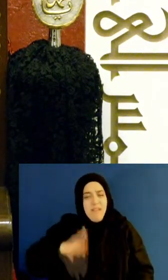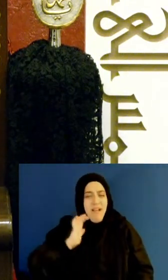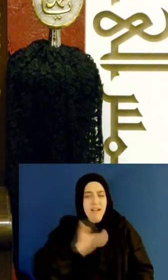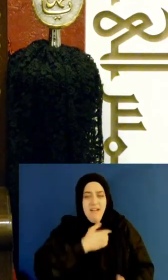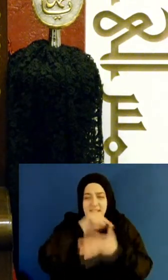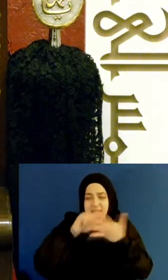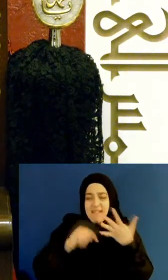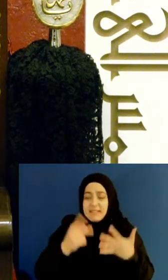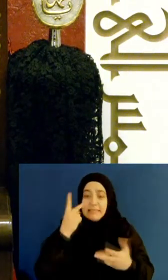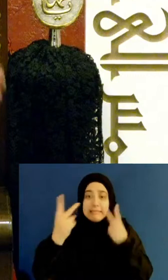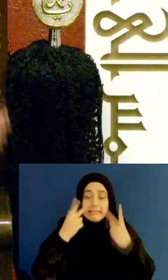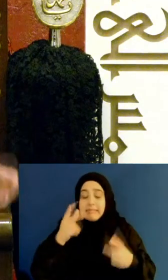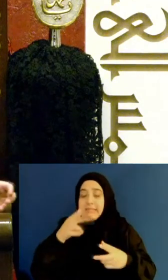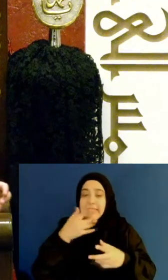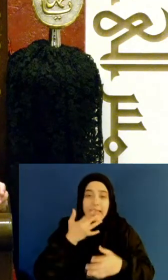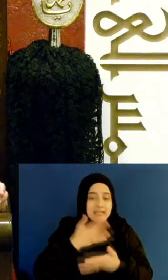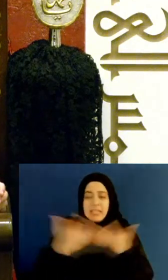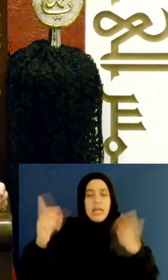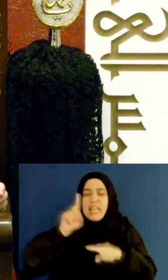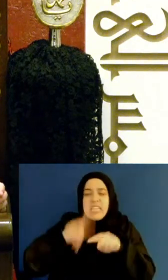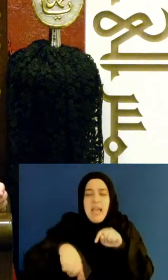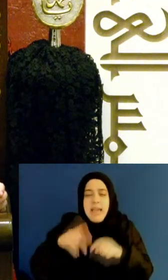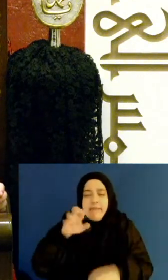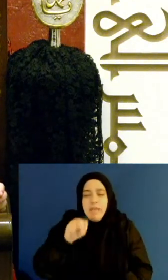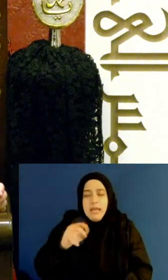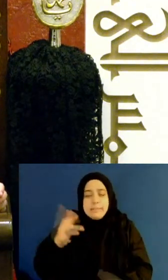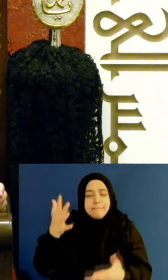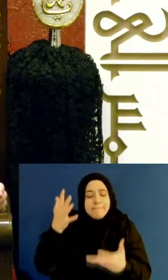perceived by any physical constraint.